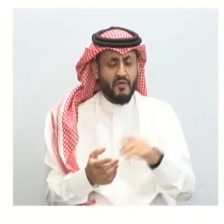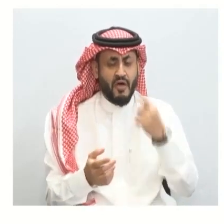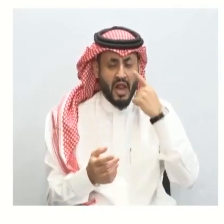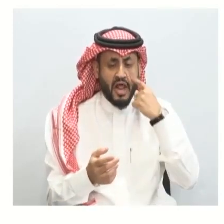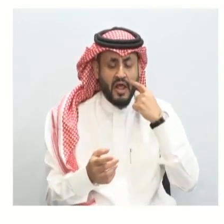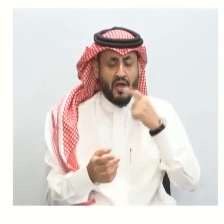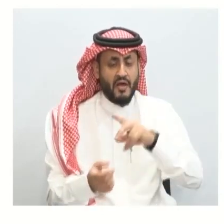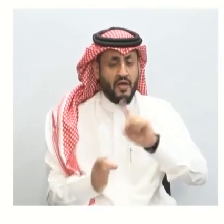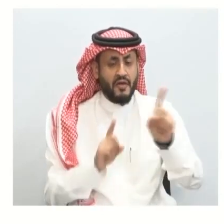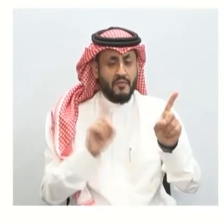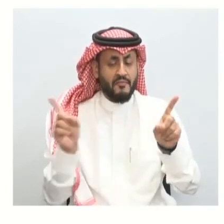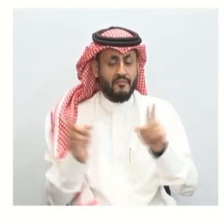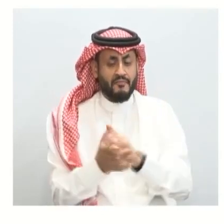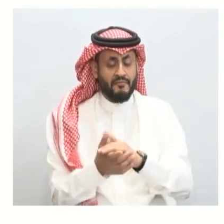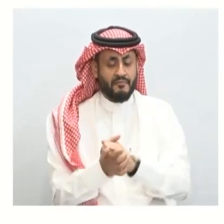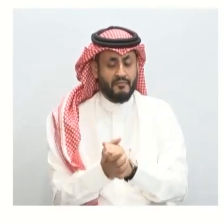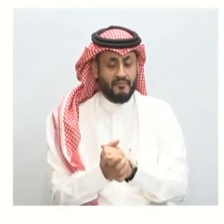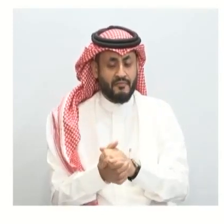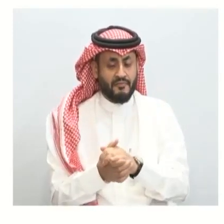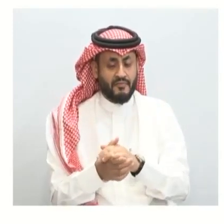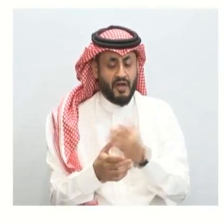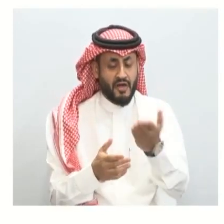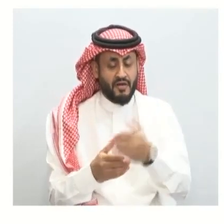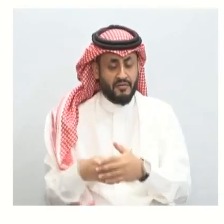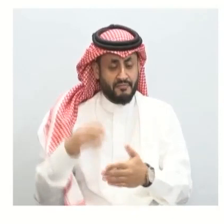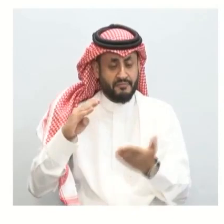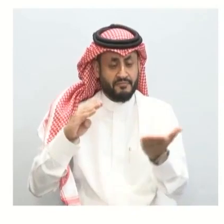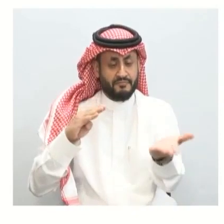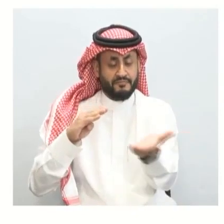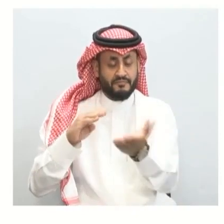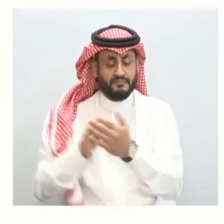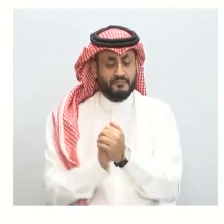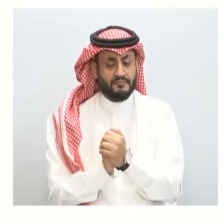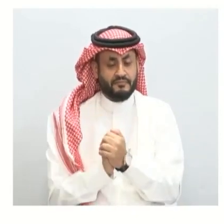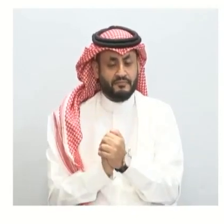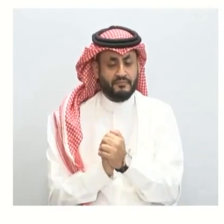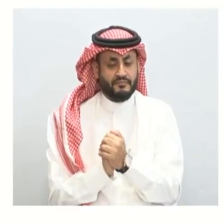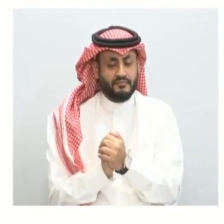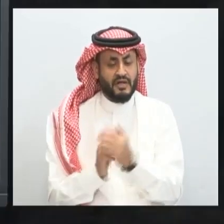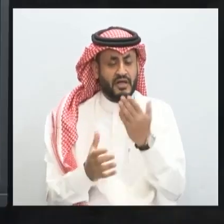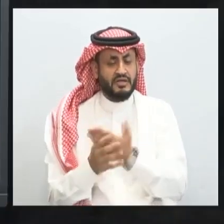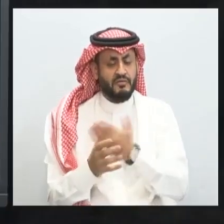civilizations. So this is going to be the answer for our question here. So what is the goal? To look for other